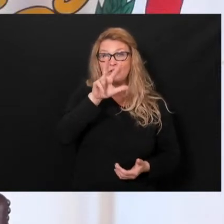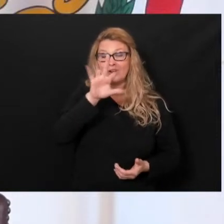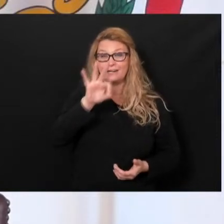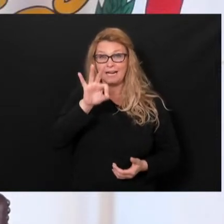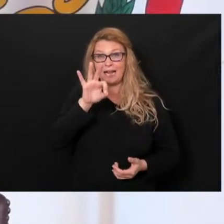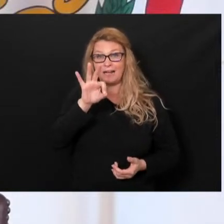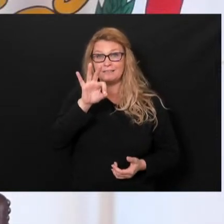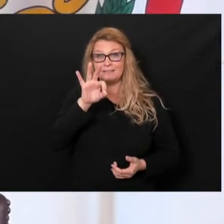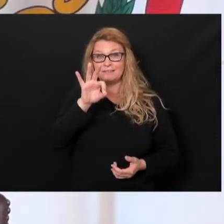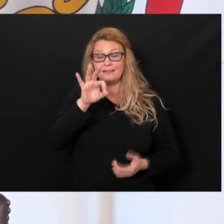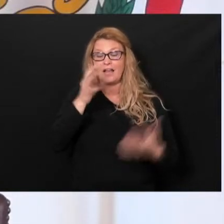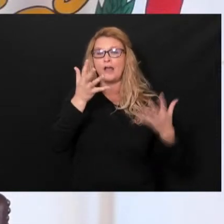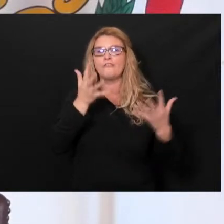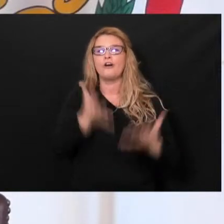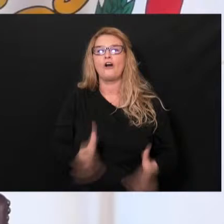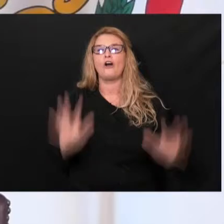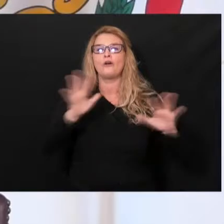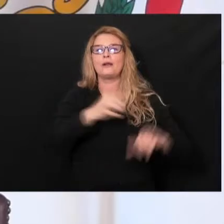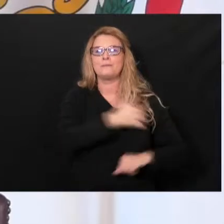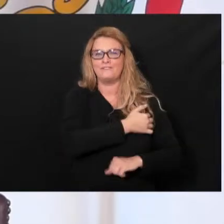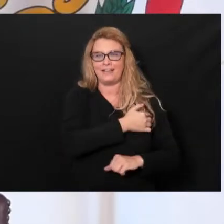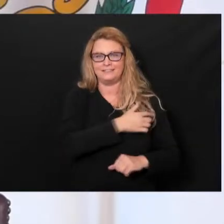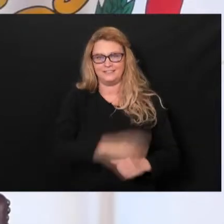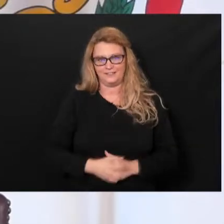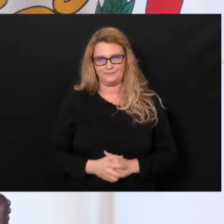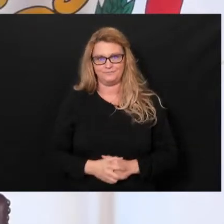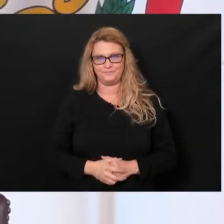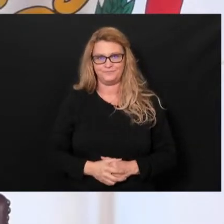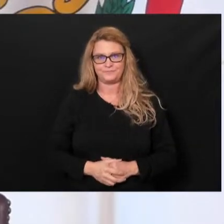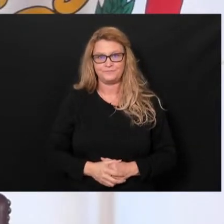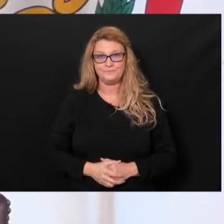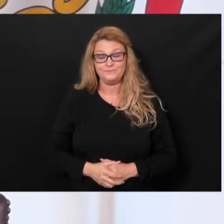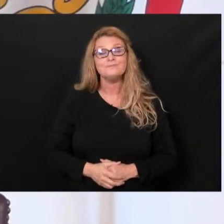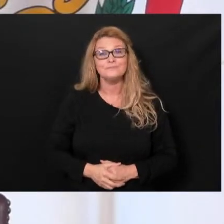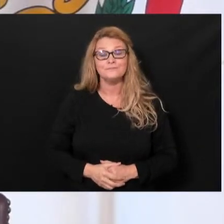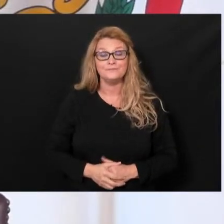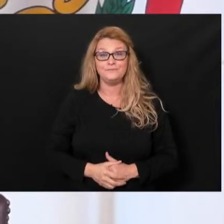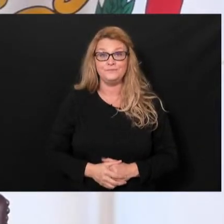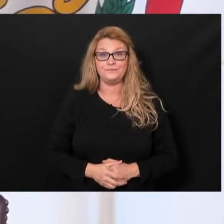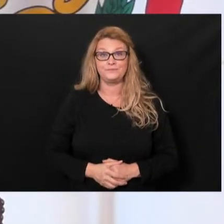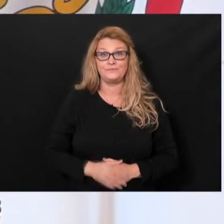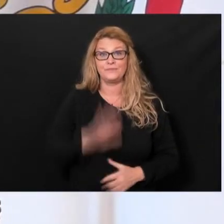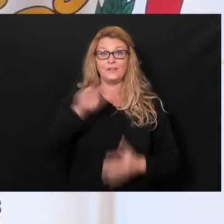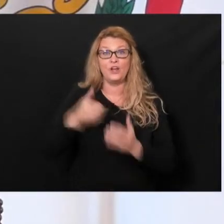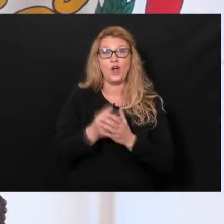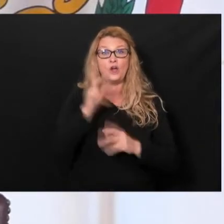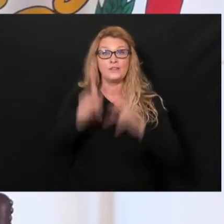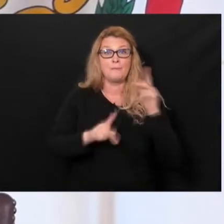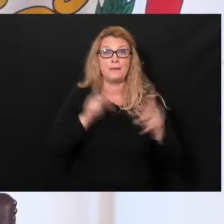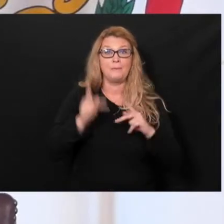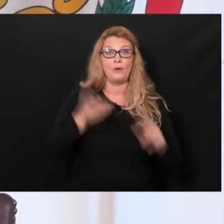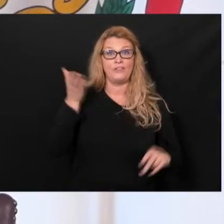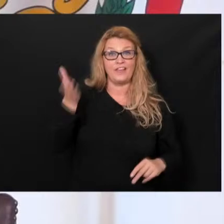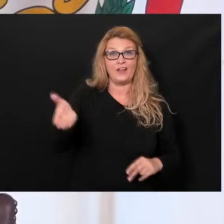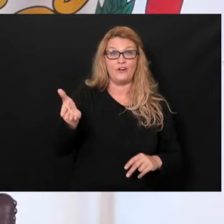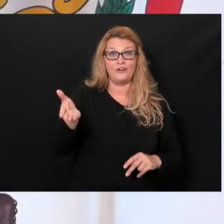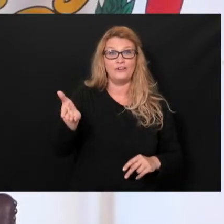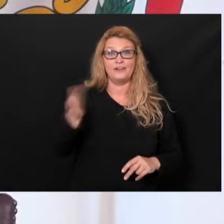160,939 have been vaccinated. Now, I would tell all those out there that are 65 years of